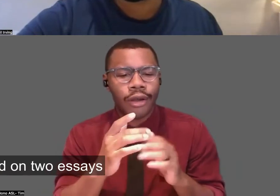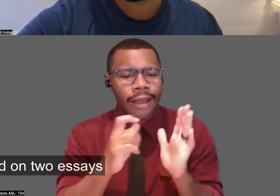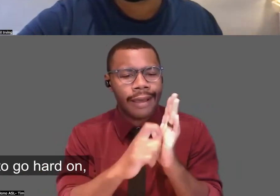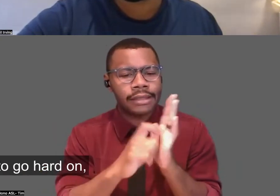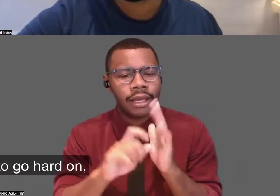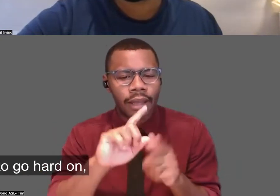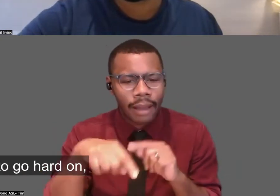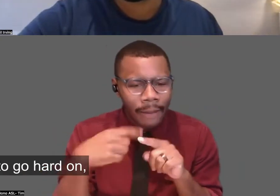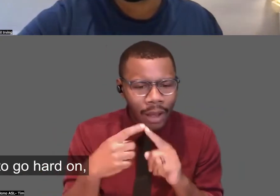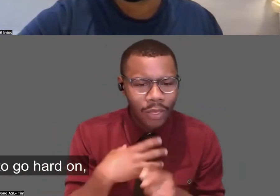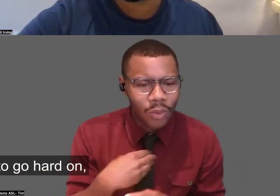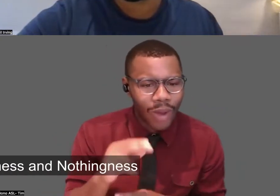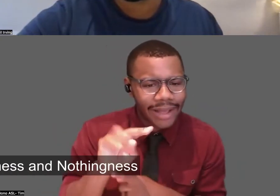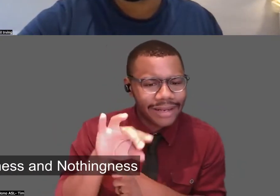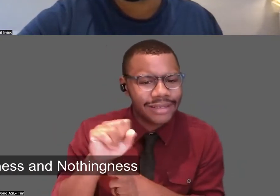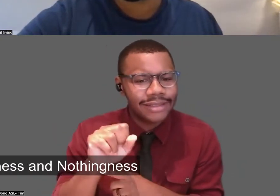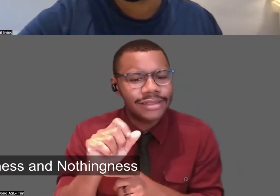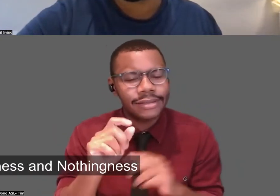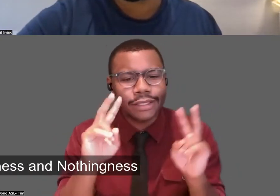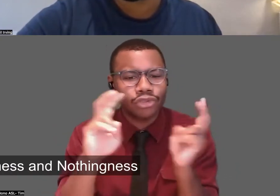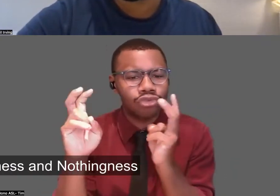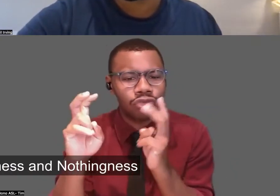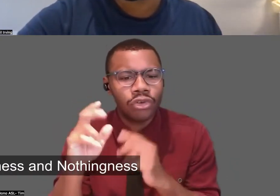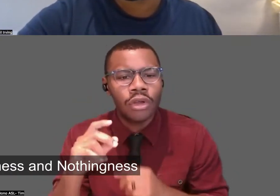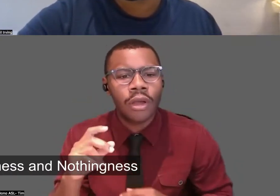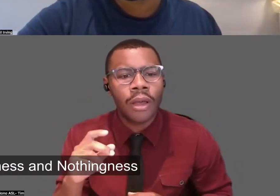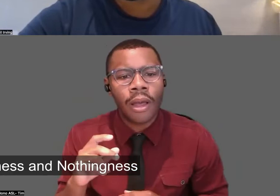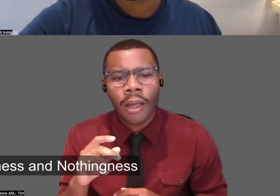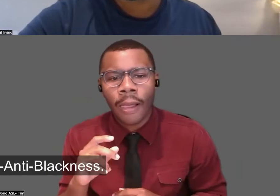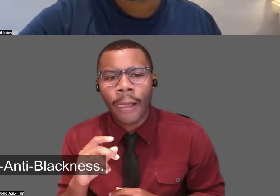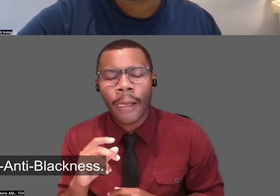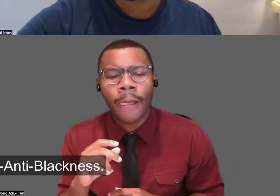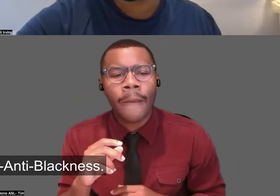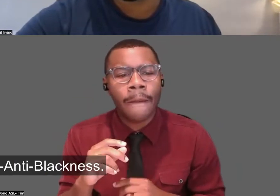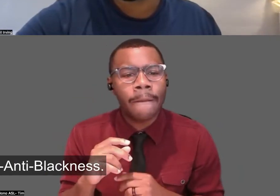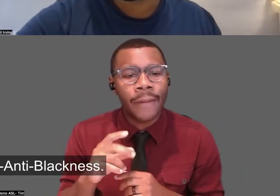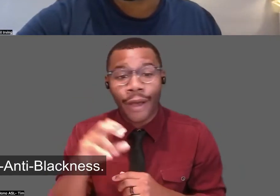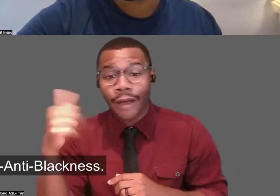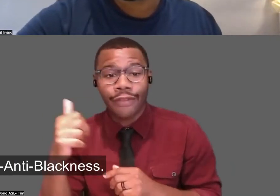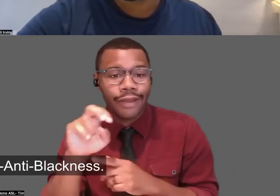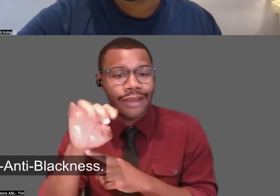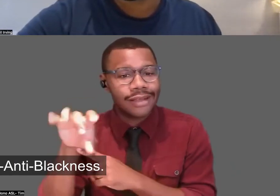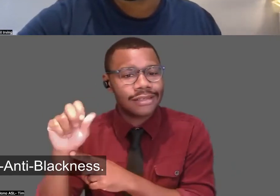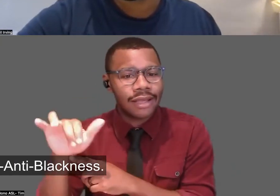2 essays that I also love to go hard on, which is Moten Blackness and His Nothingness, and Sexton's